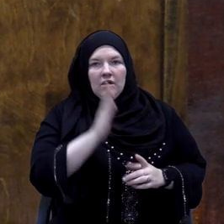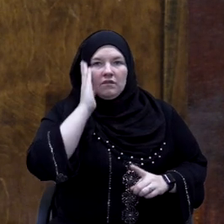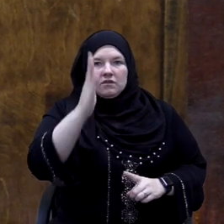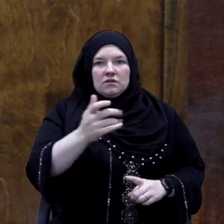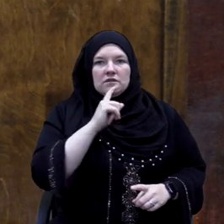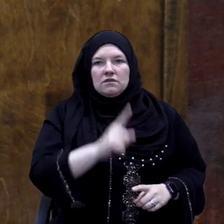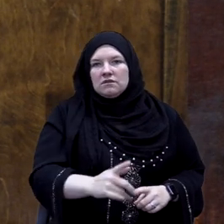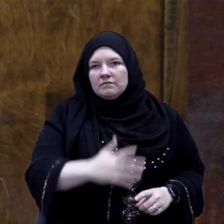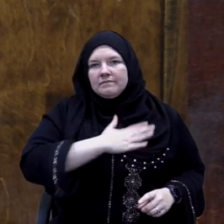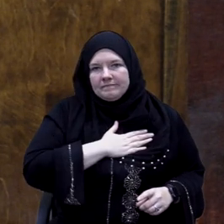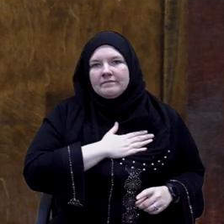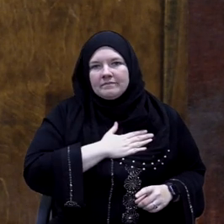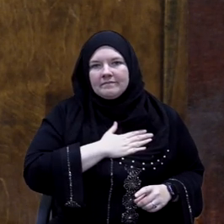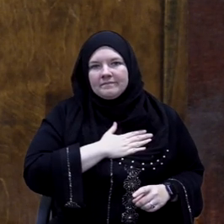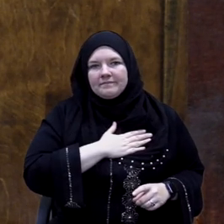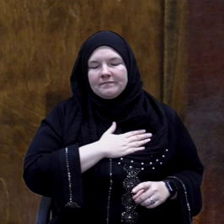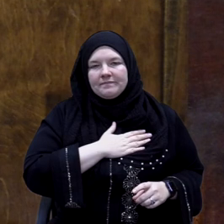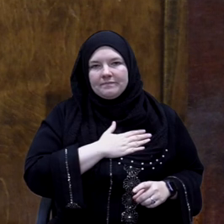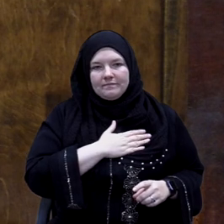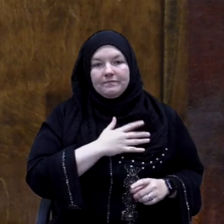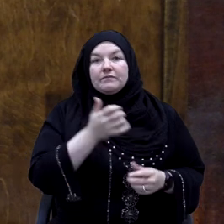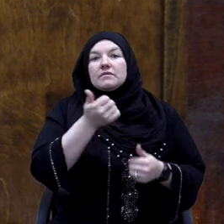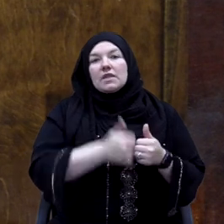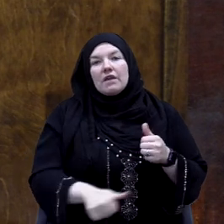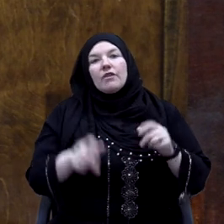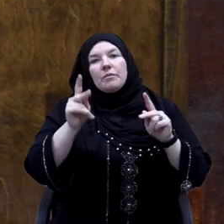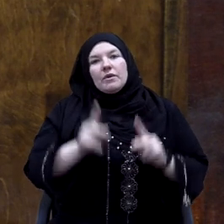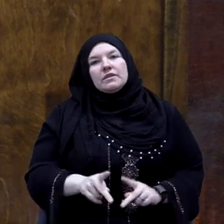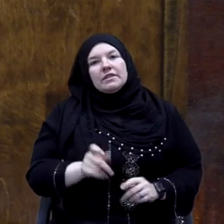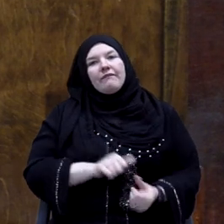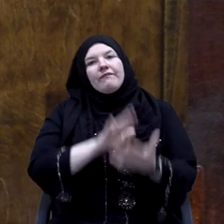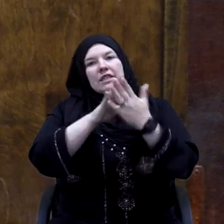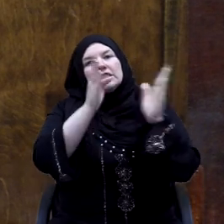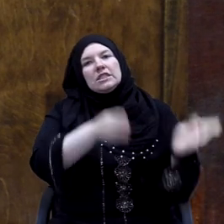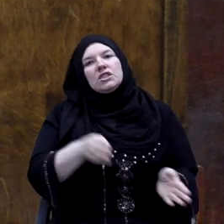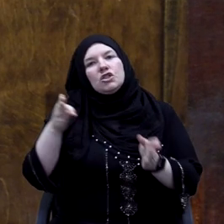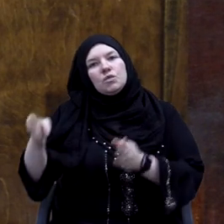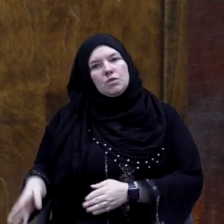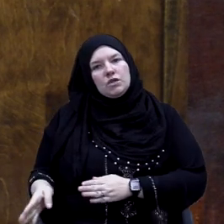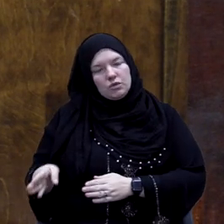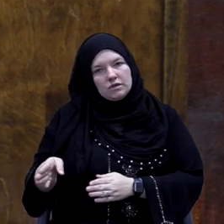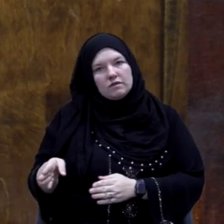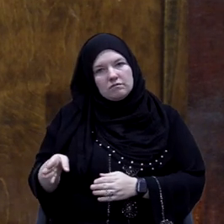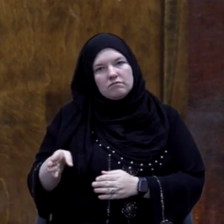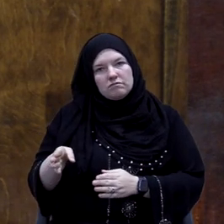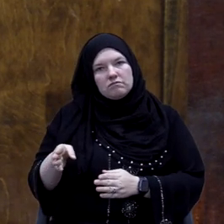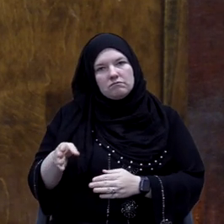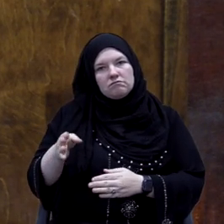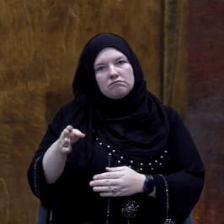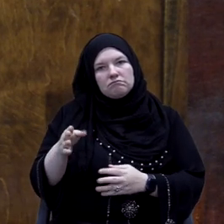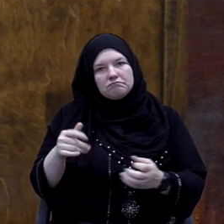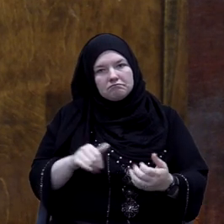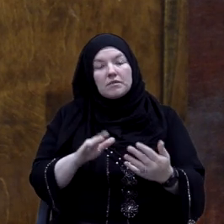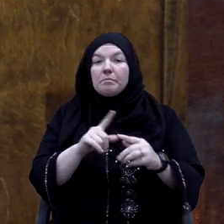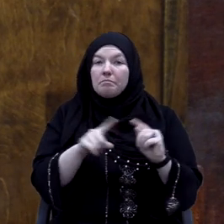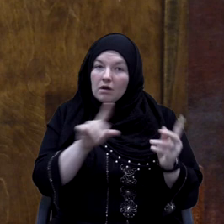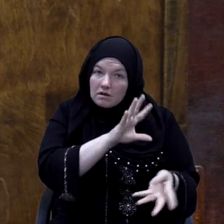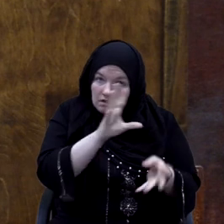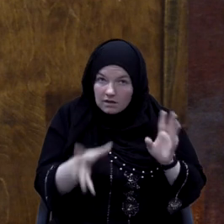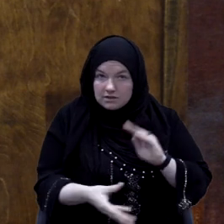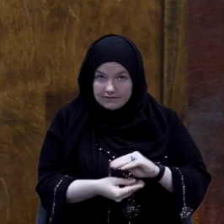Everybody will face an individual fate based on his or her actions. But